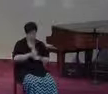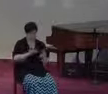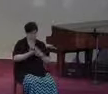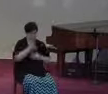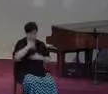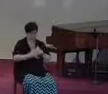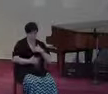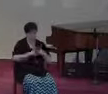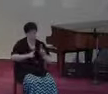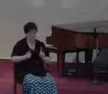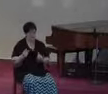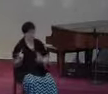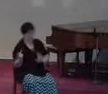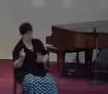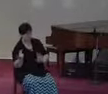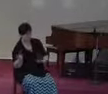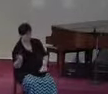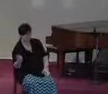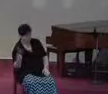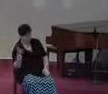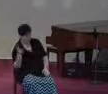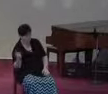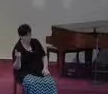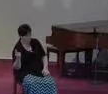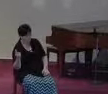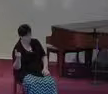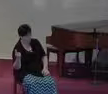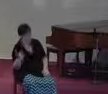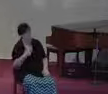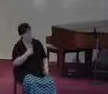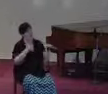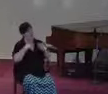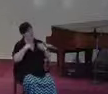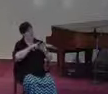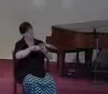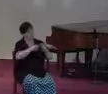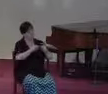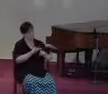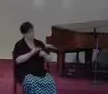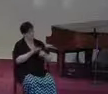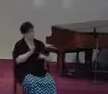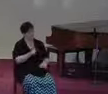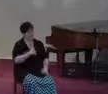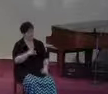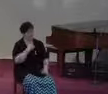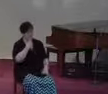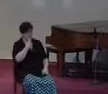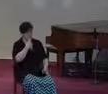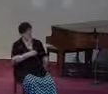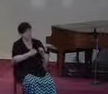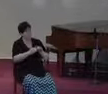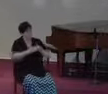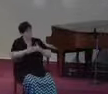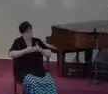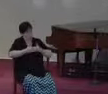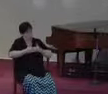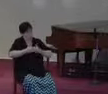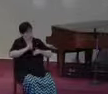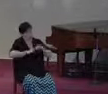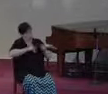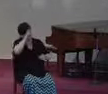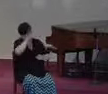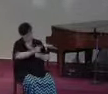but they were very close. I've had friends that I've said are closer than a brother to me.